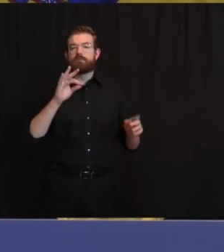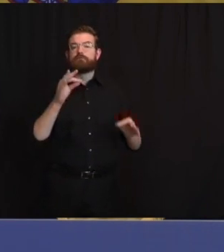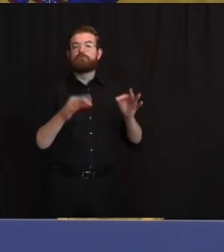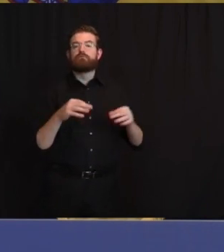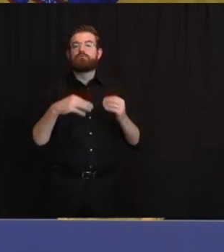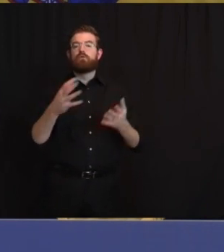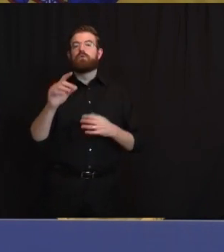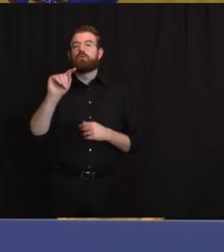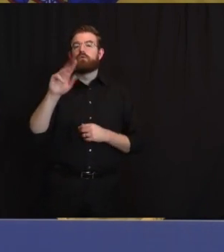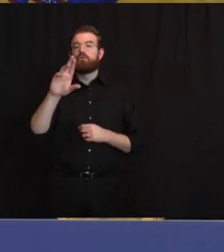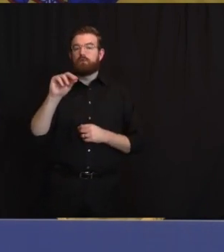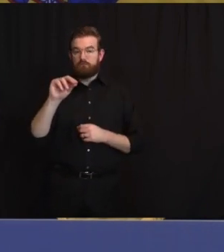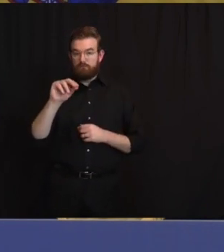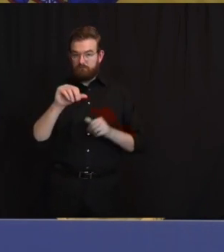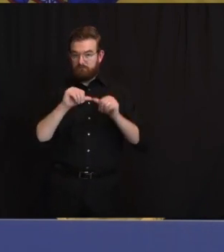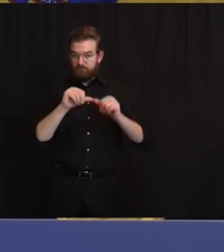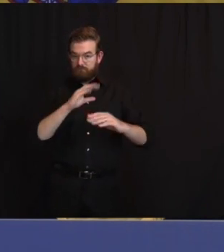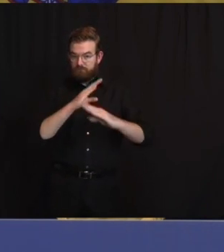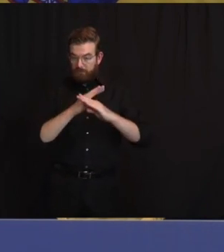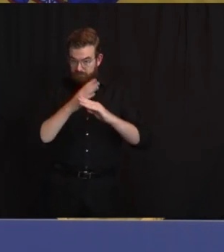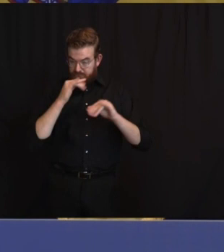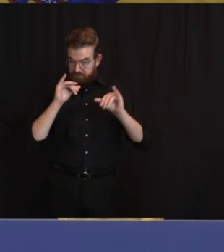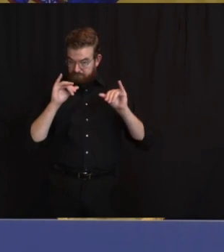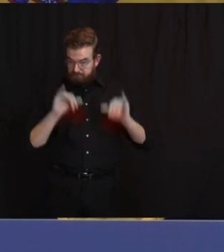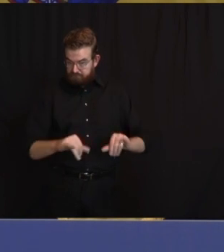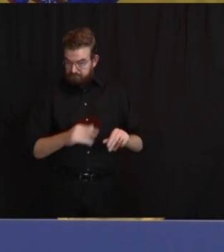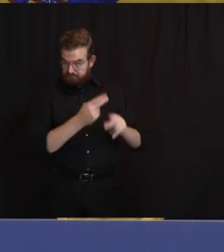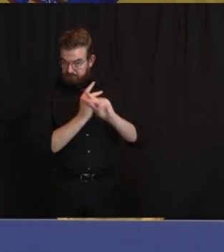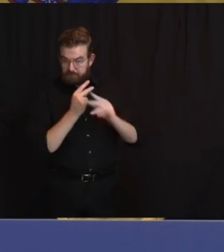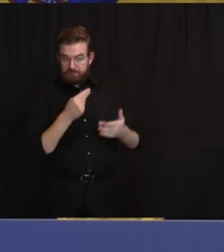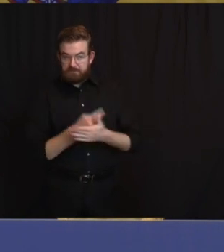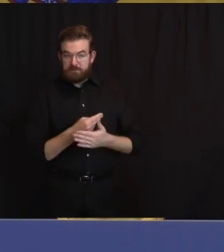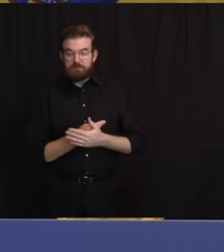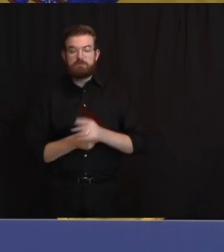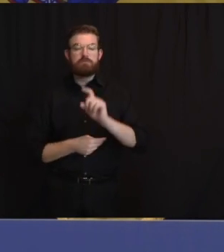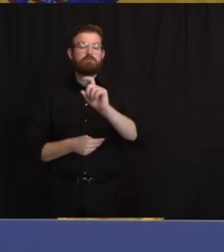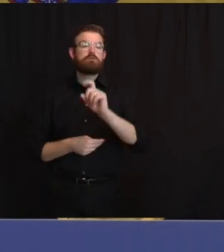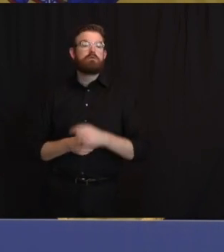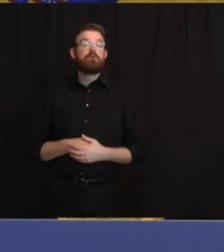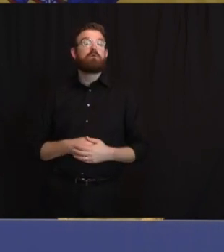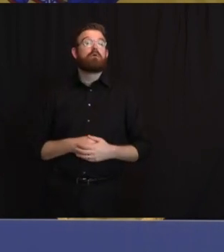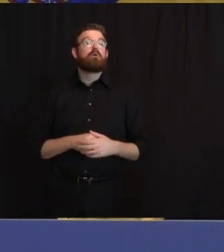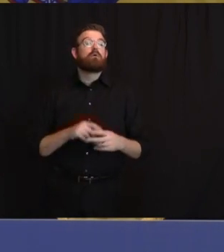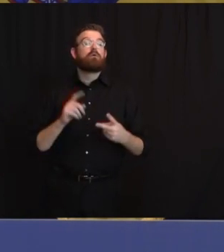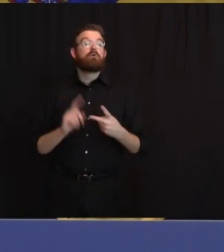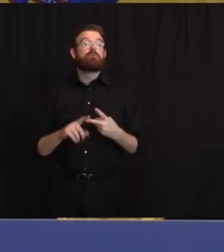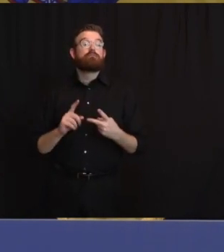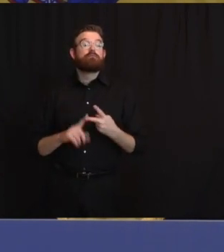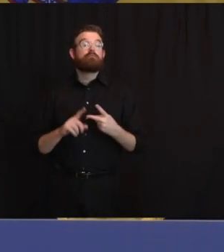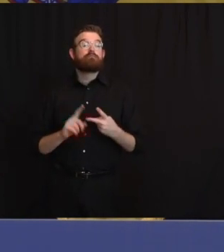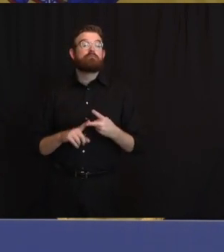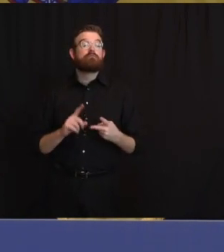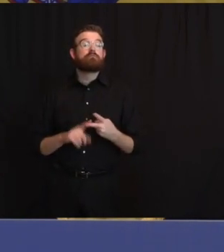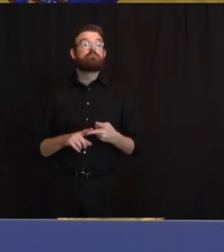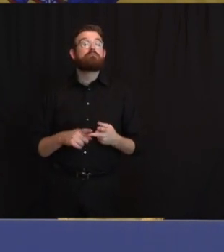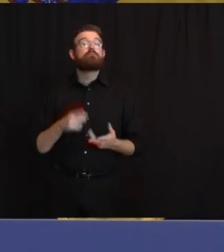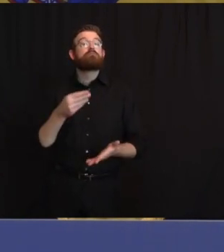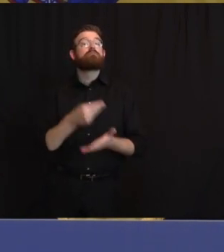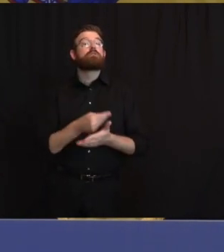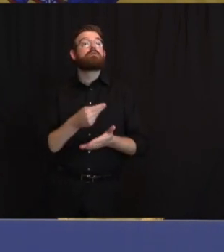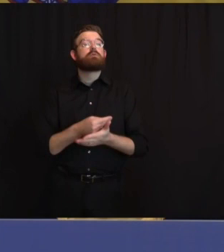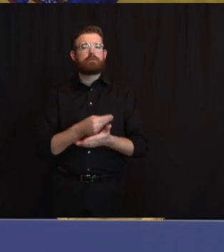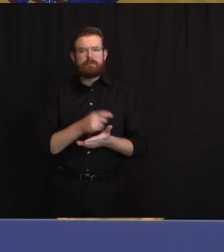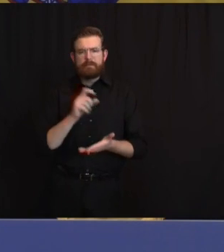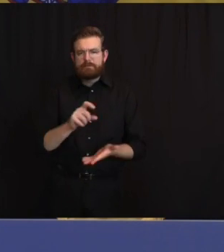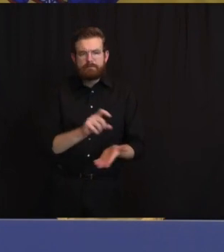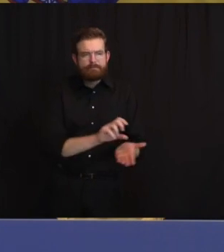that? With the money, where is the most need? What exactly is hurting the most, and what programs do you think